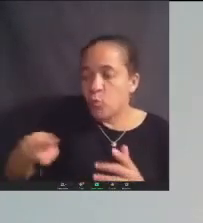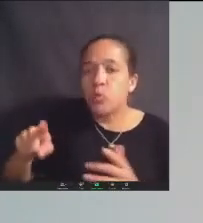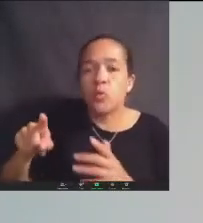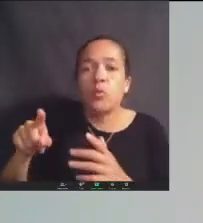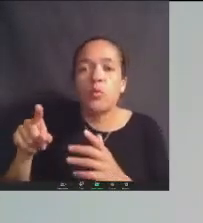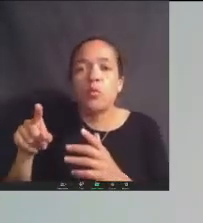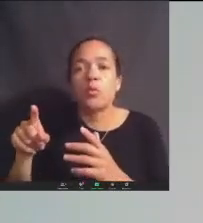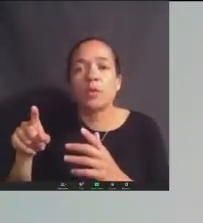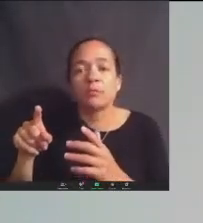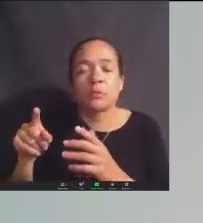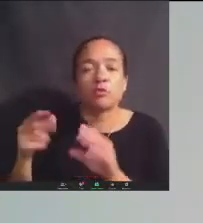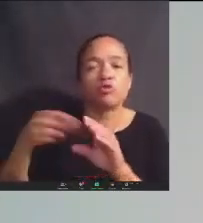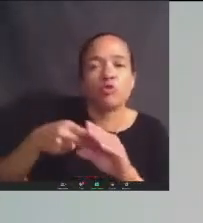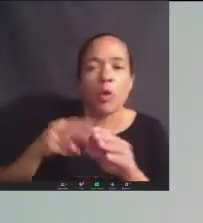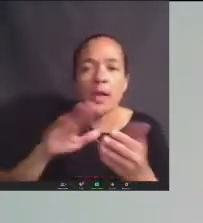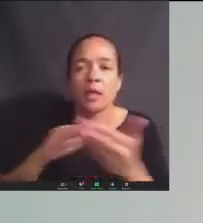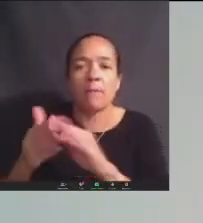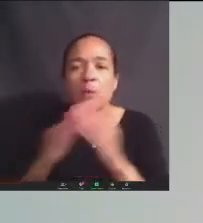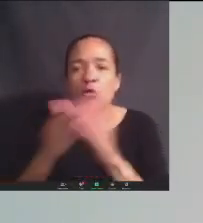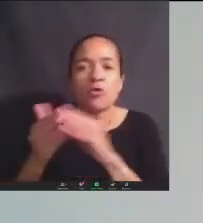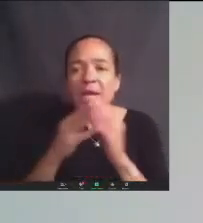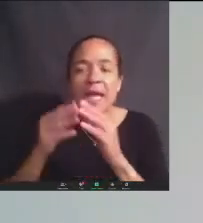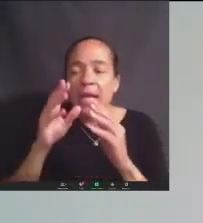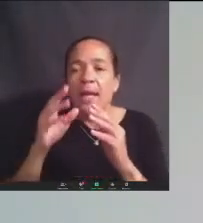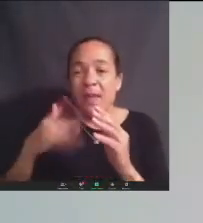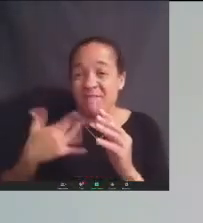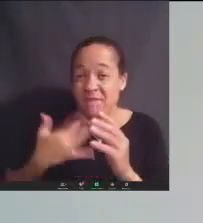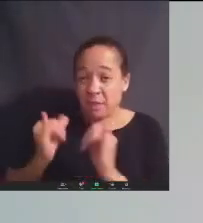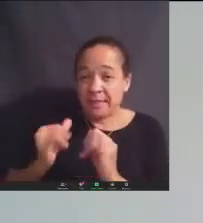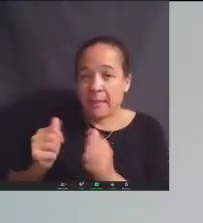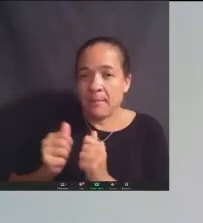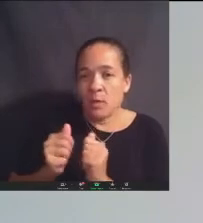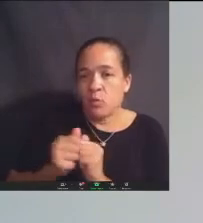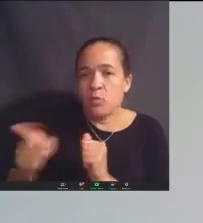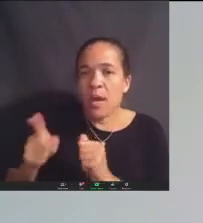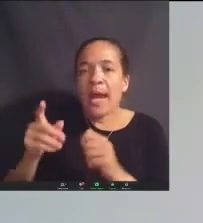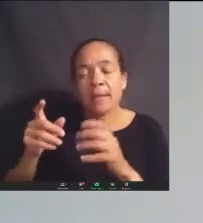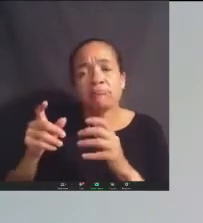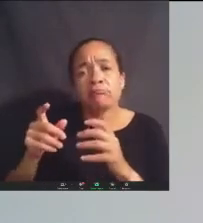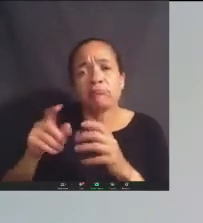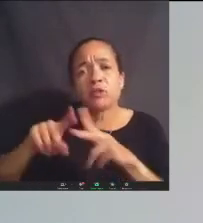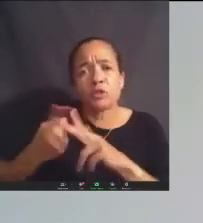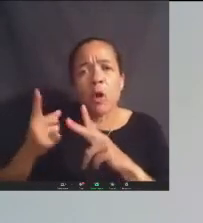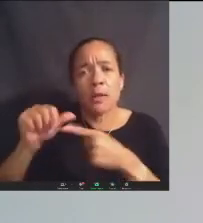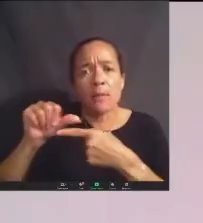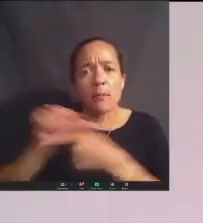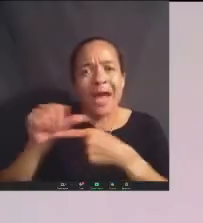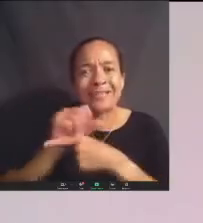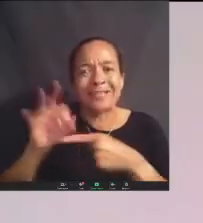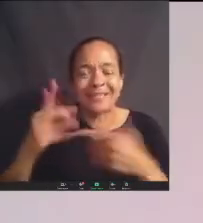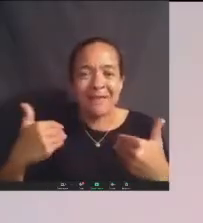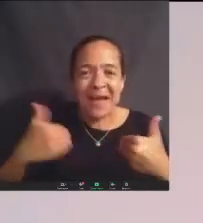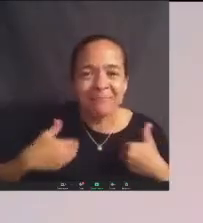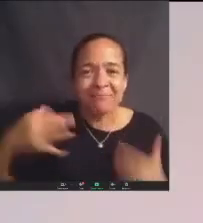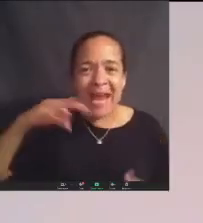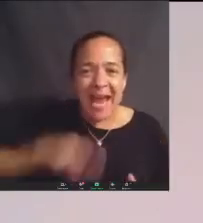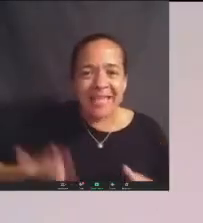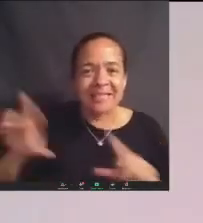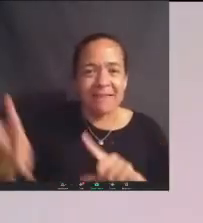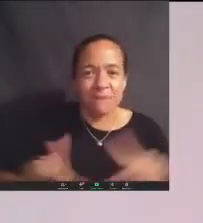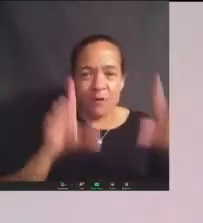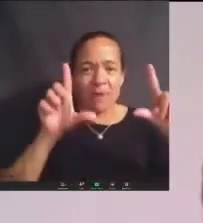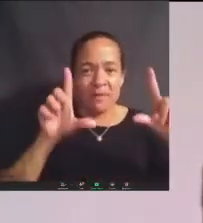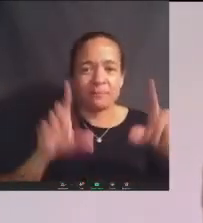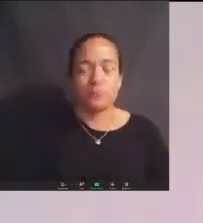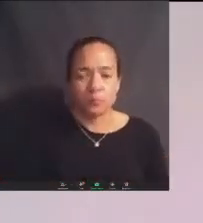up, practice asset framing yourself. And I guess that's, I'll stop. Yeah, I'd also encourage you